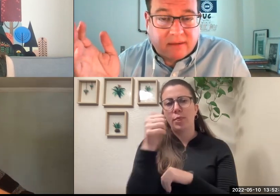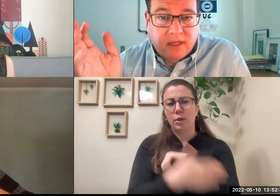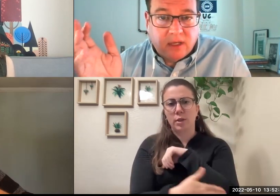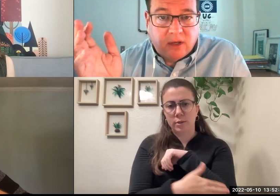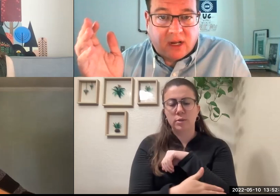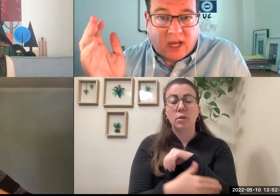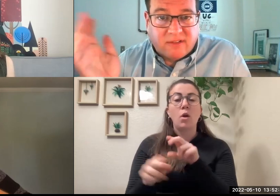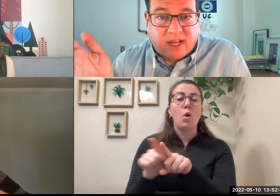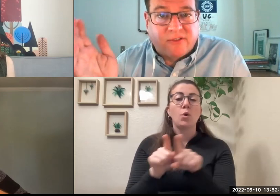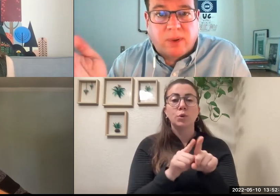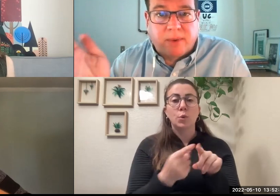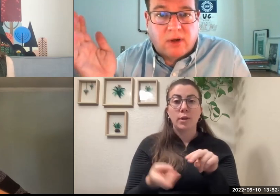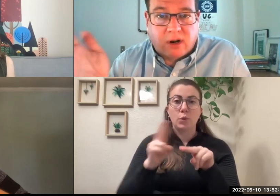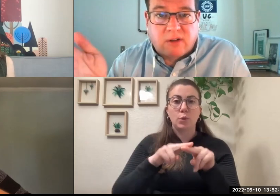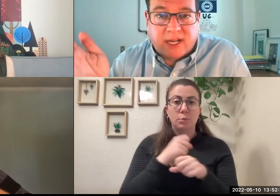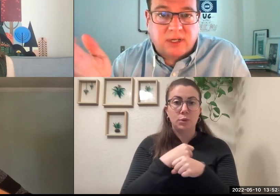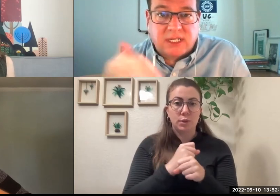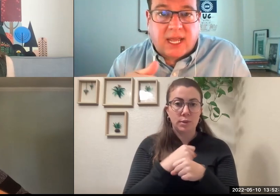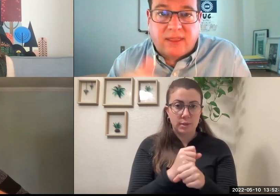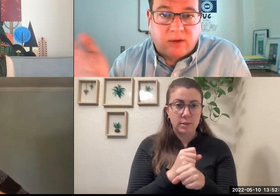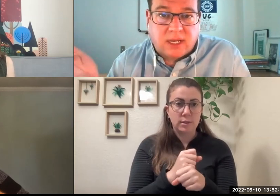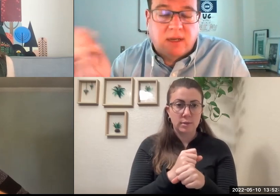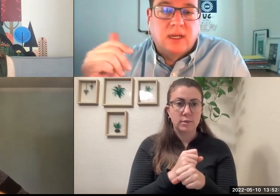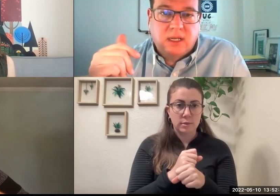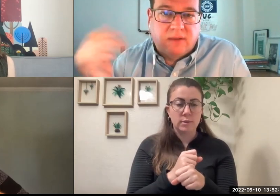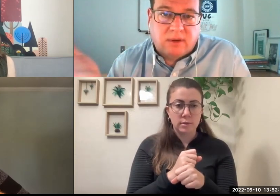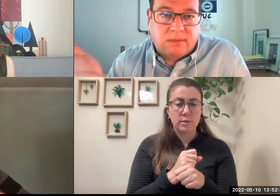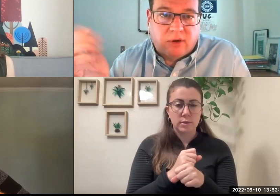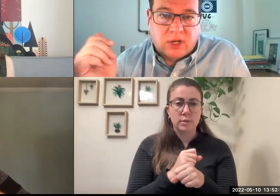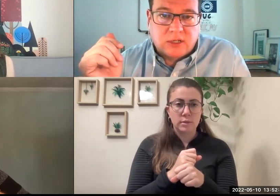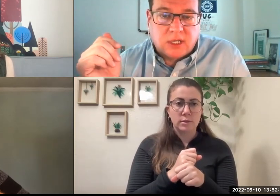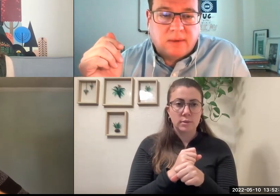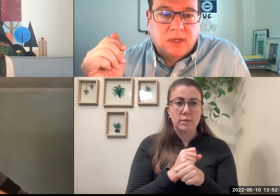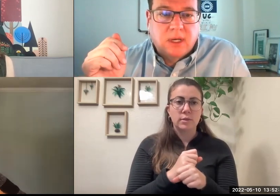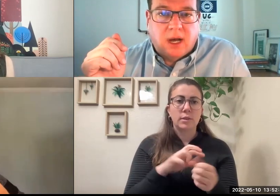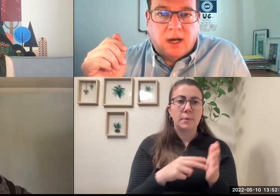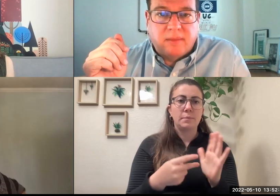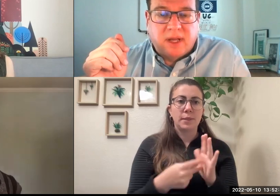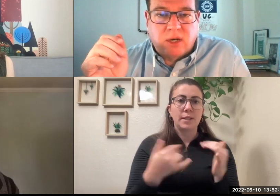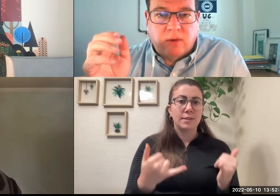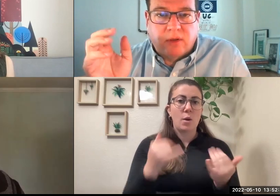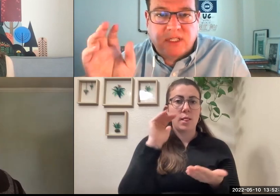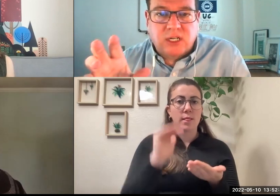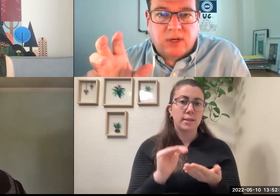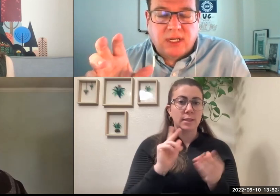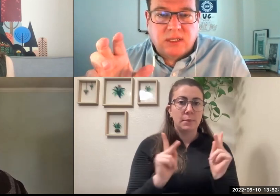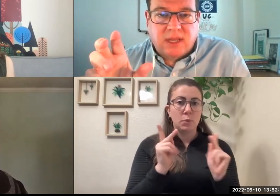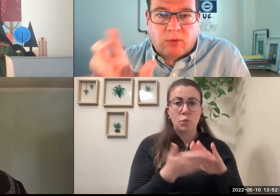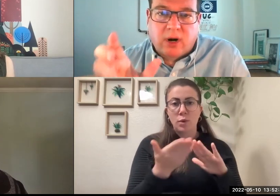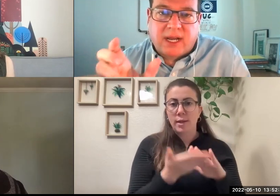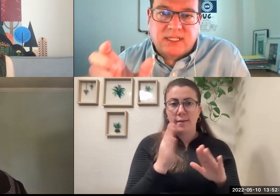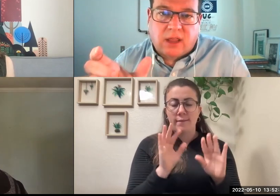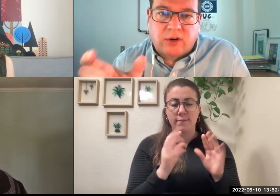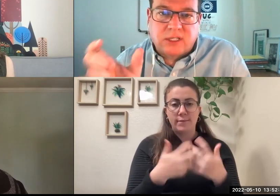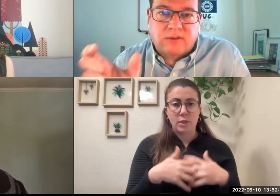productivity. Like, you need to have a lot fewer people to run an auto factory today than you did even 30 years ago. And so those industries that